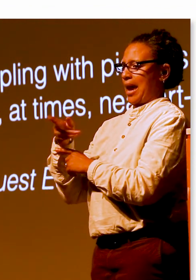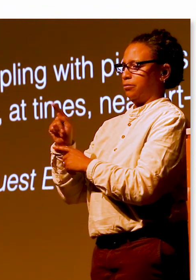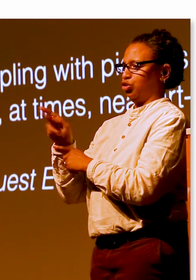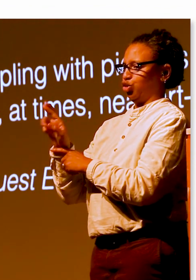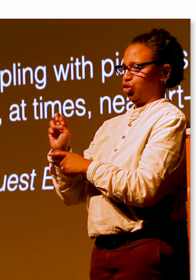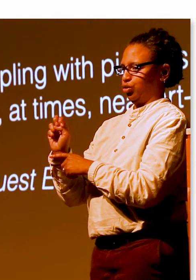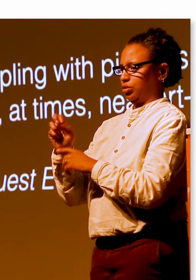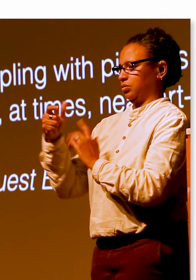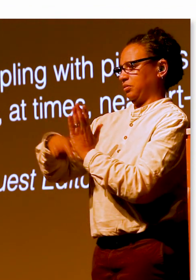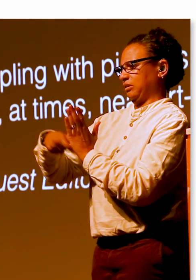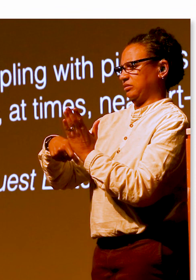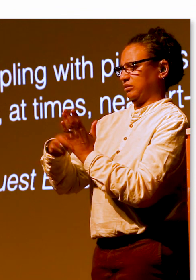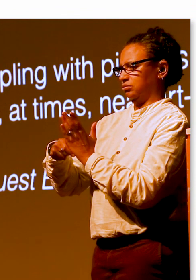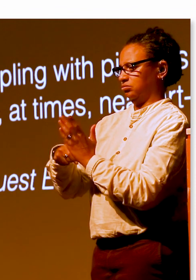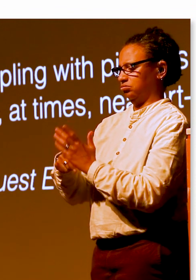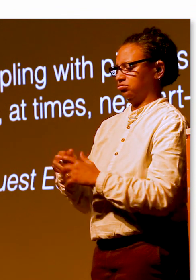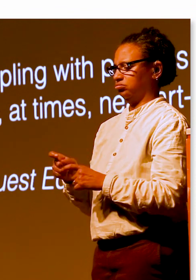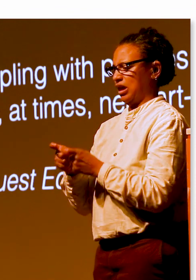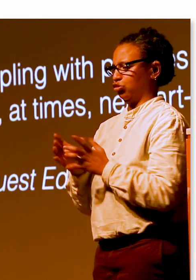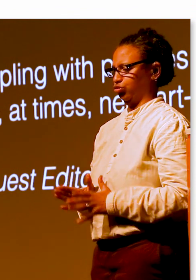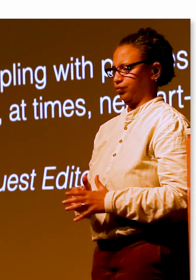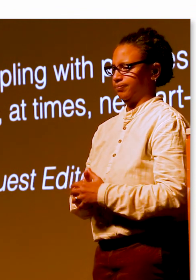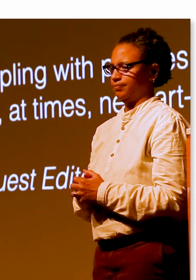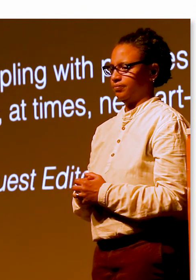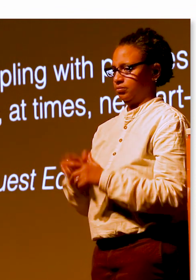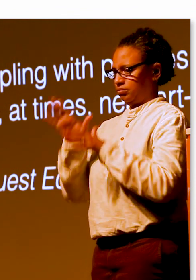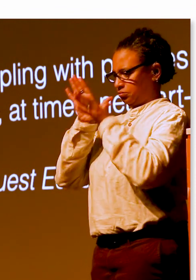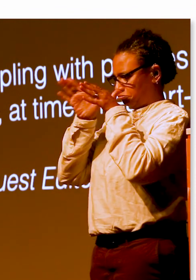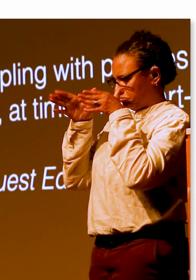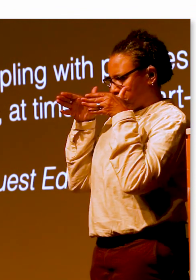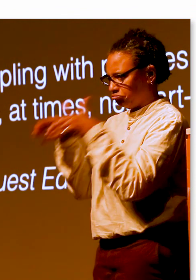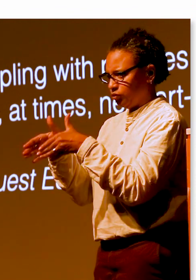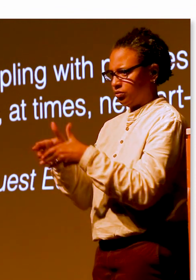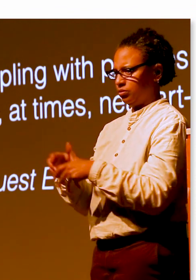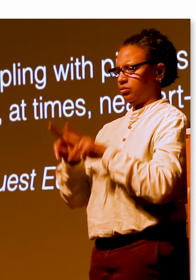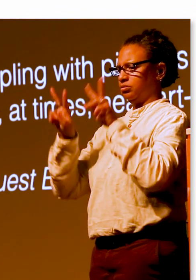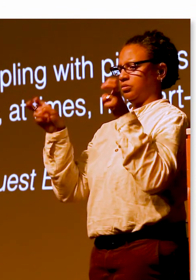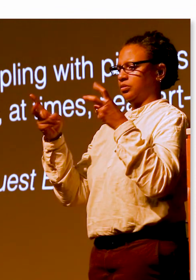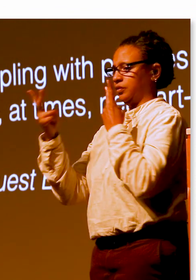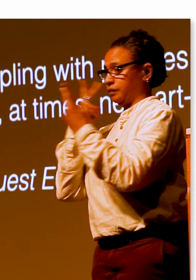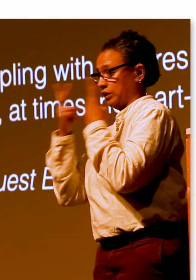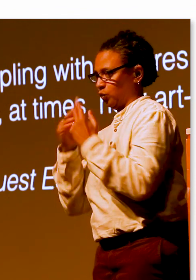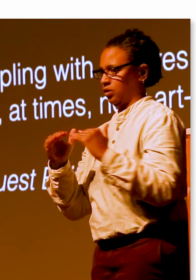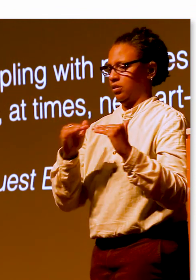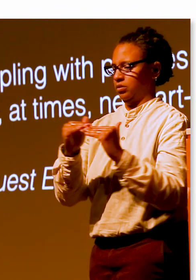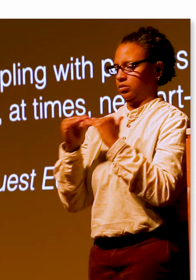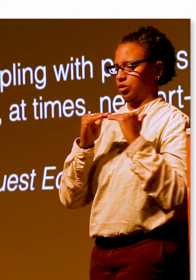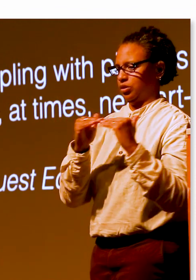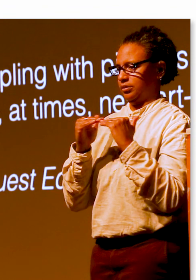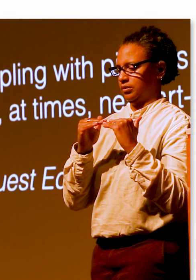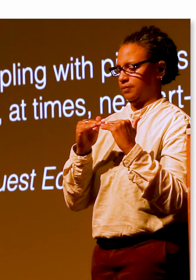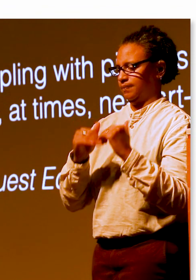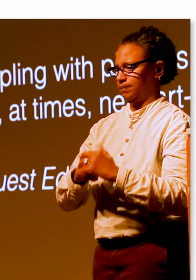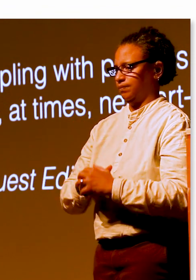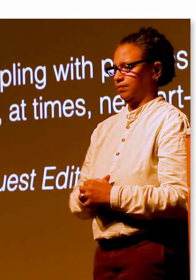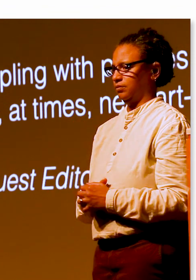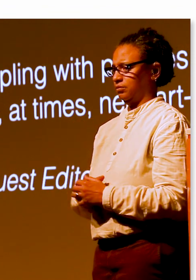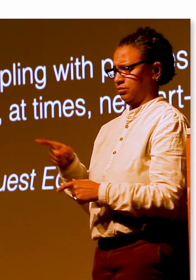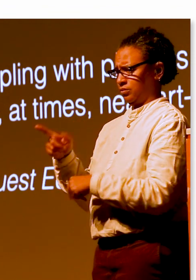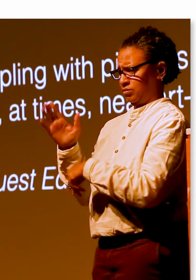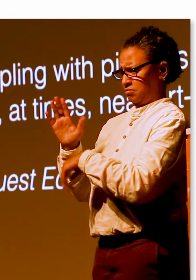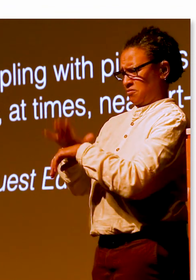and is now doing work to make Vision and Justice into so many other things. She's had a convening. There's hopefully